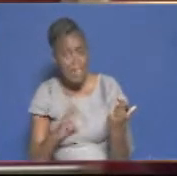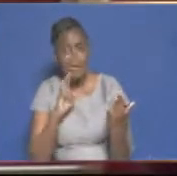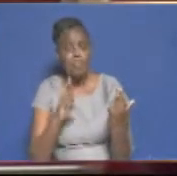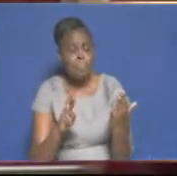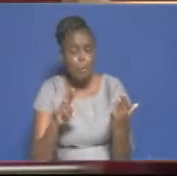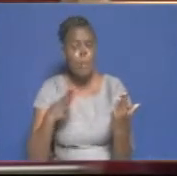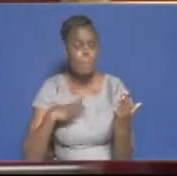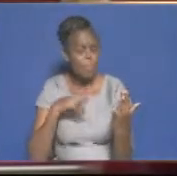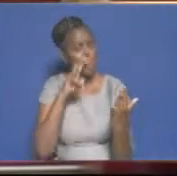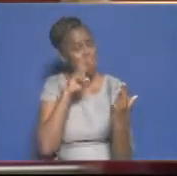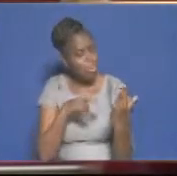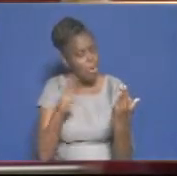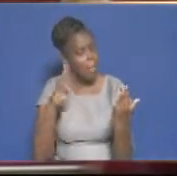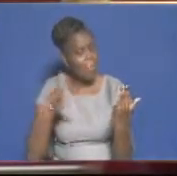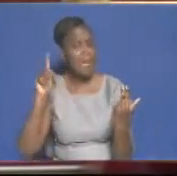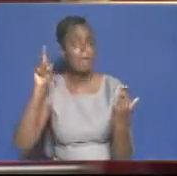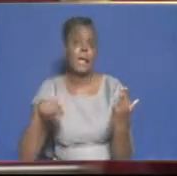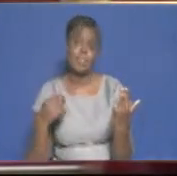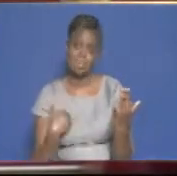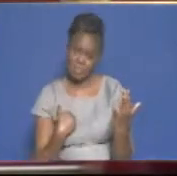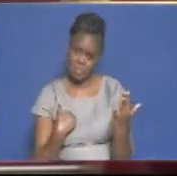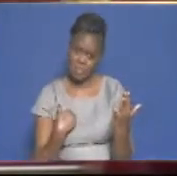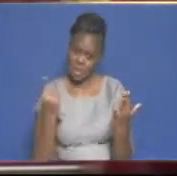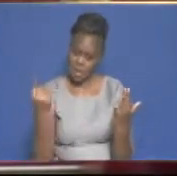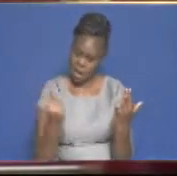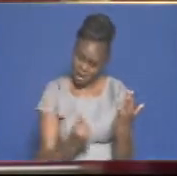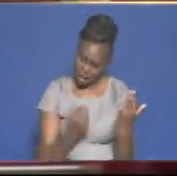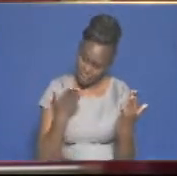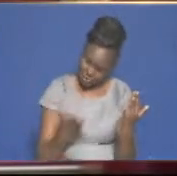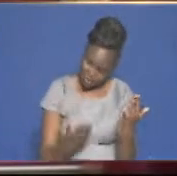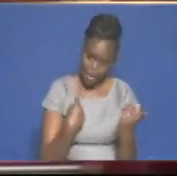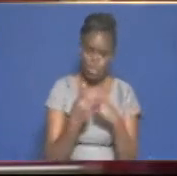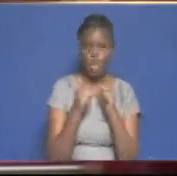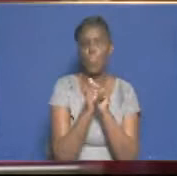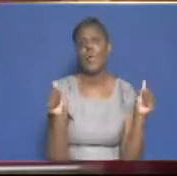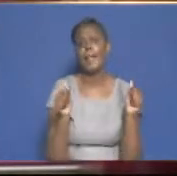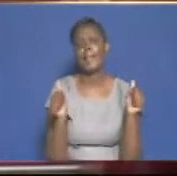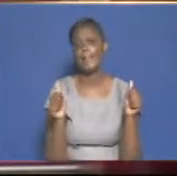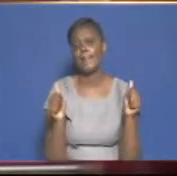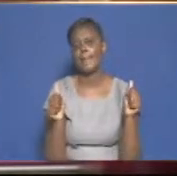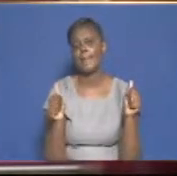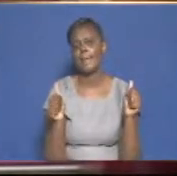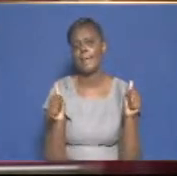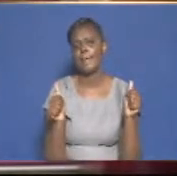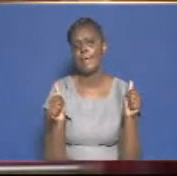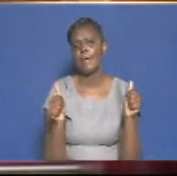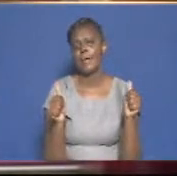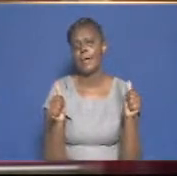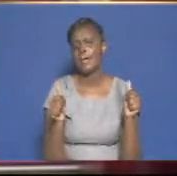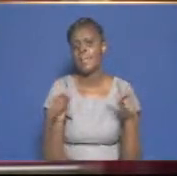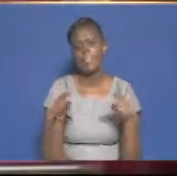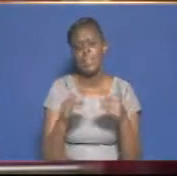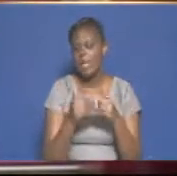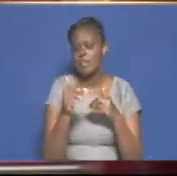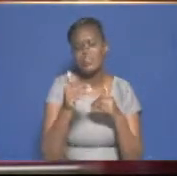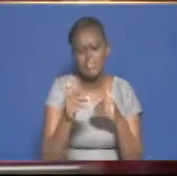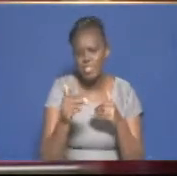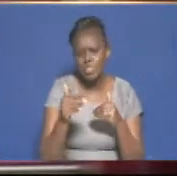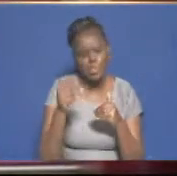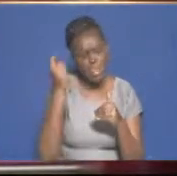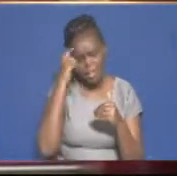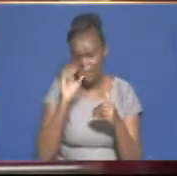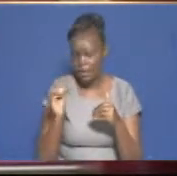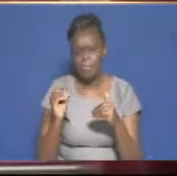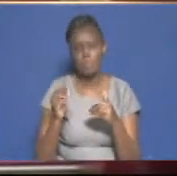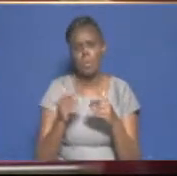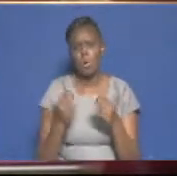to interrogate a bill and come and prosecute it here on the floor of the House so that they are not an extension of my thinking or